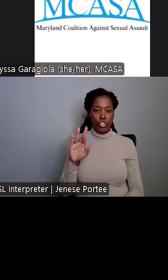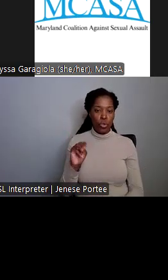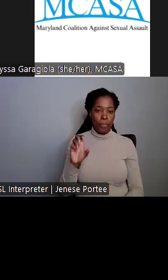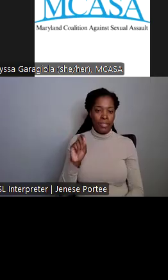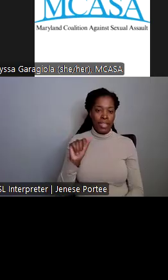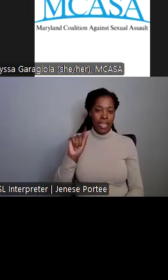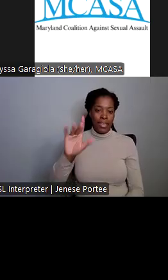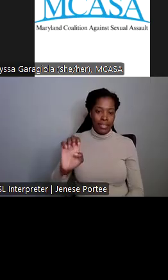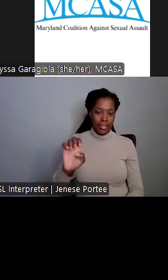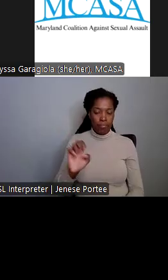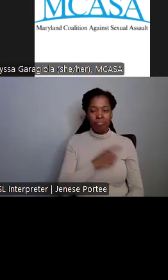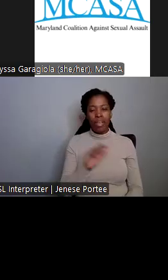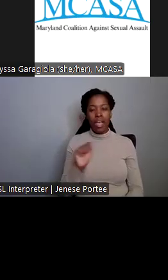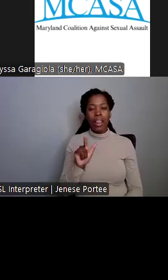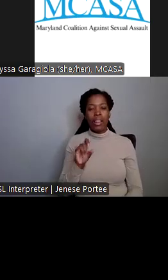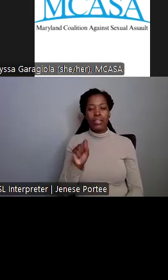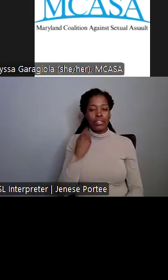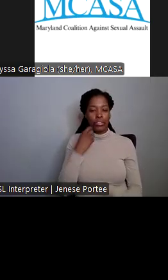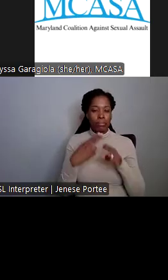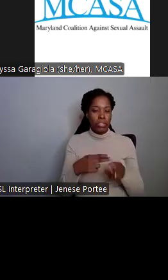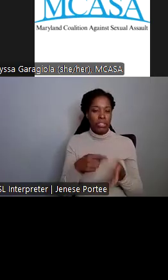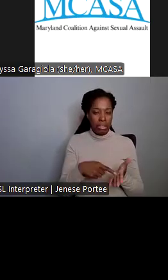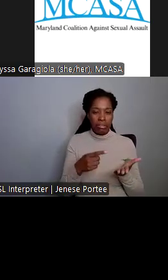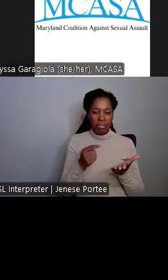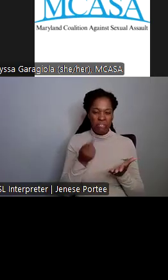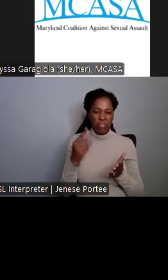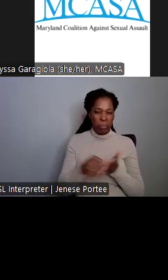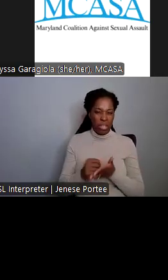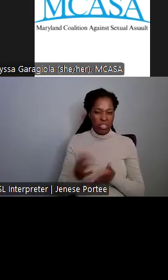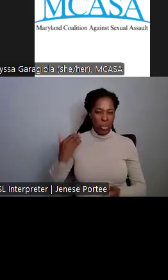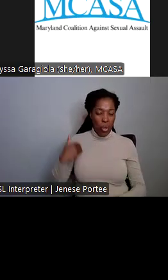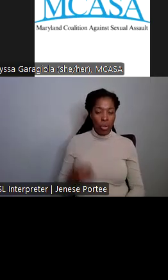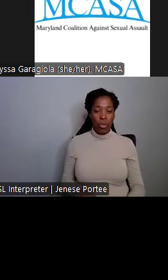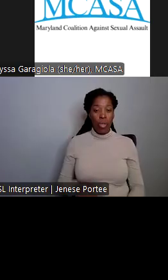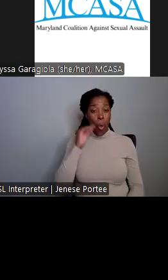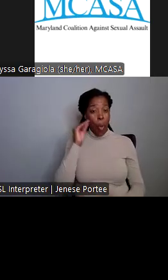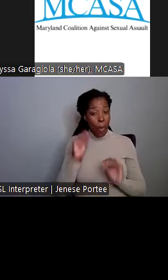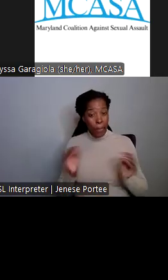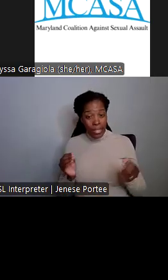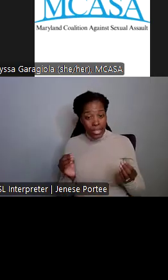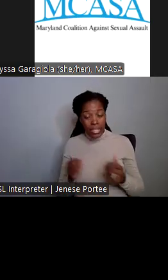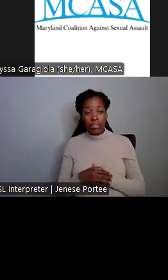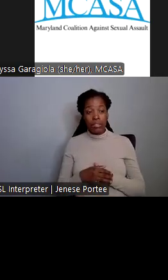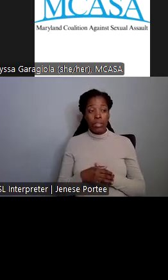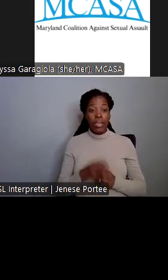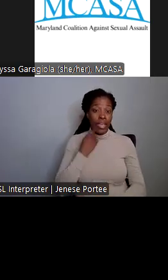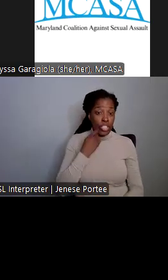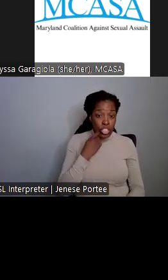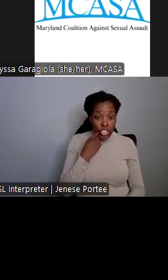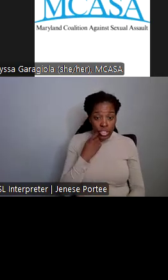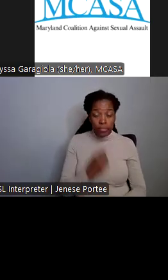ago. So these might be things such as homelessness or suffering from addiction or for those that